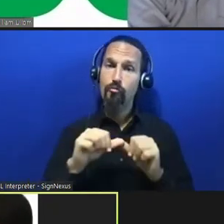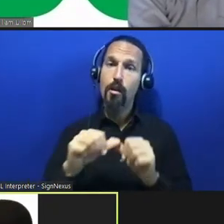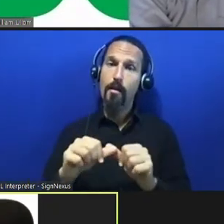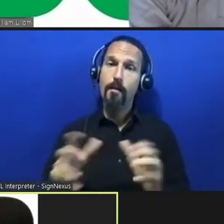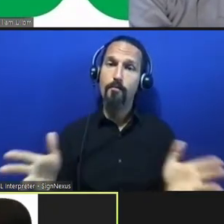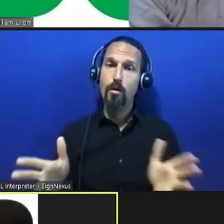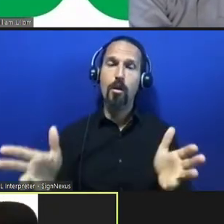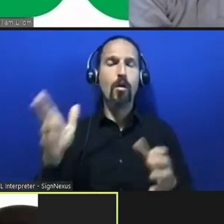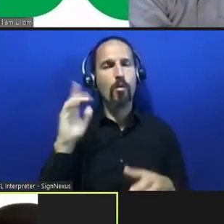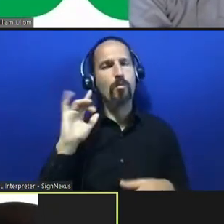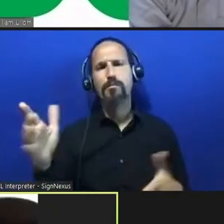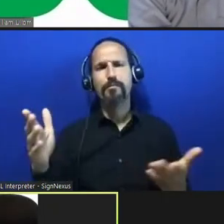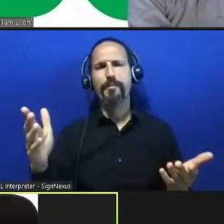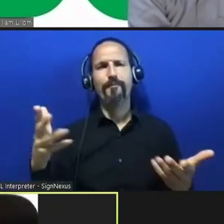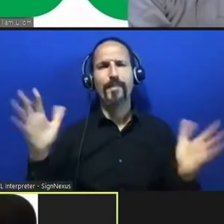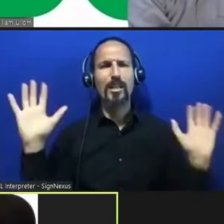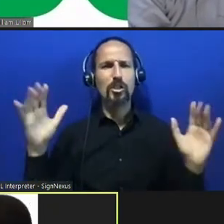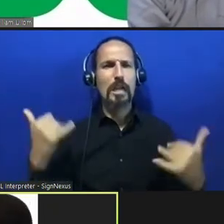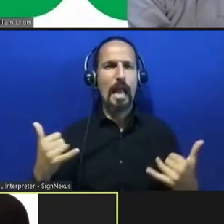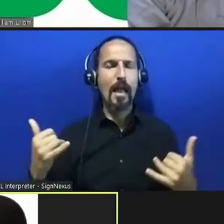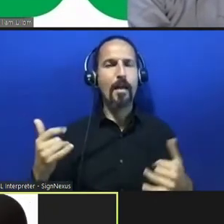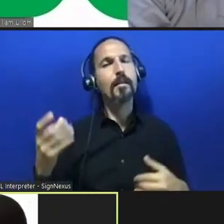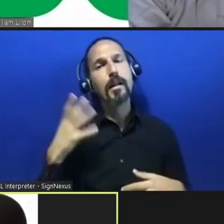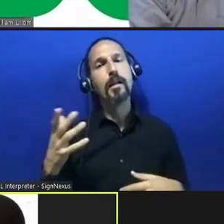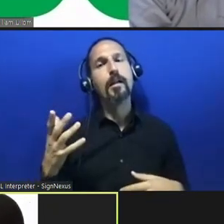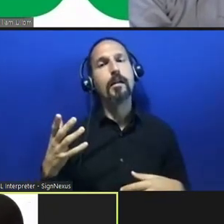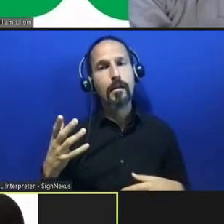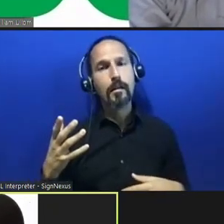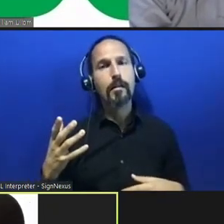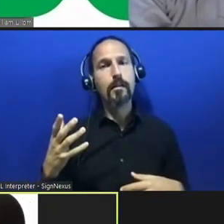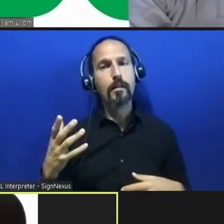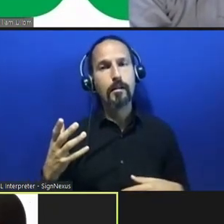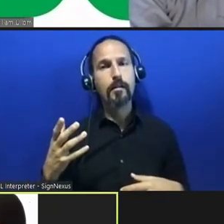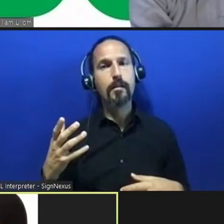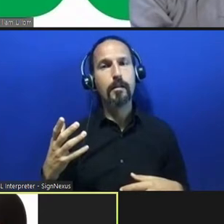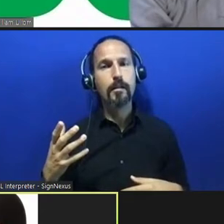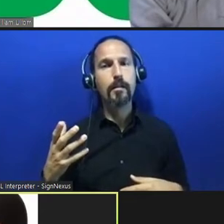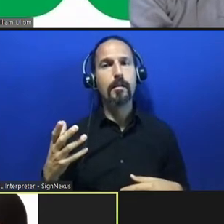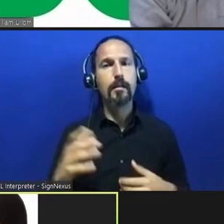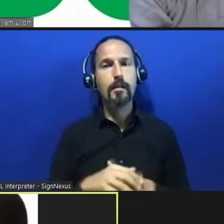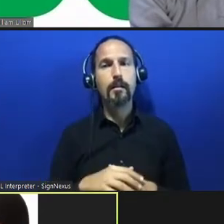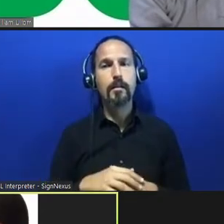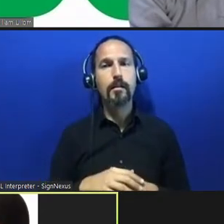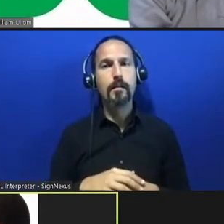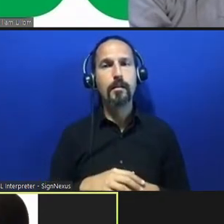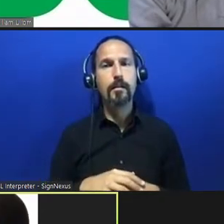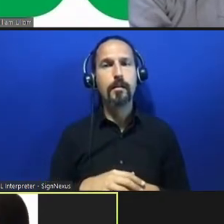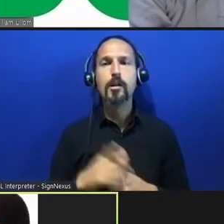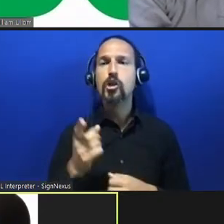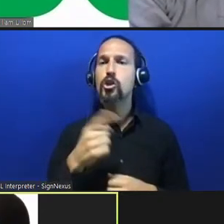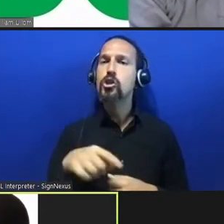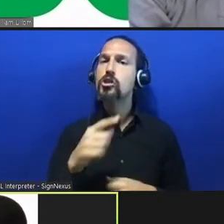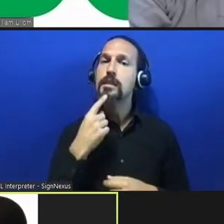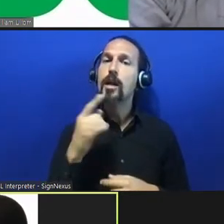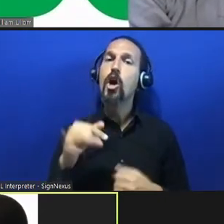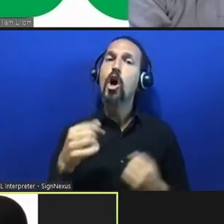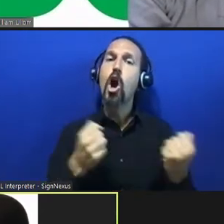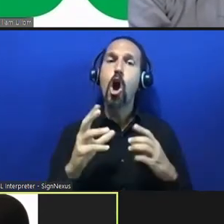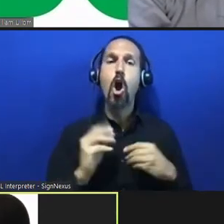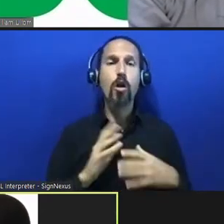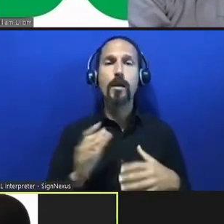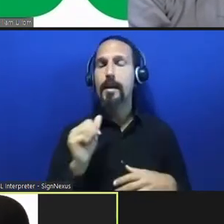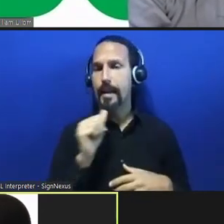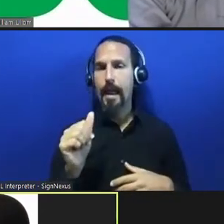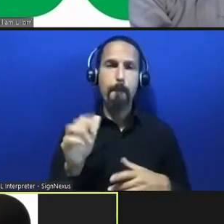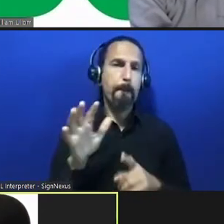it'd be long dead by now as a matter of fact it really matter of fact you say that car ownership is not big in New